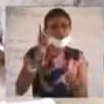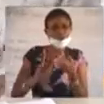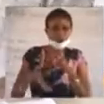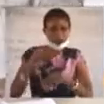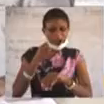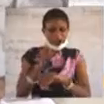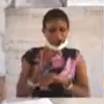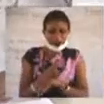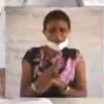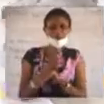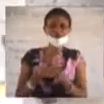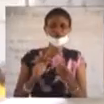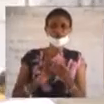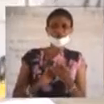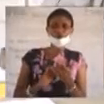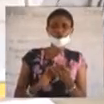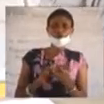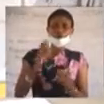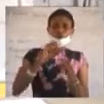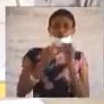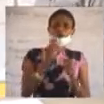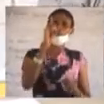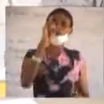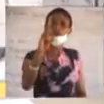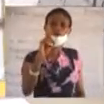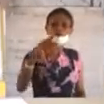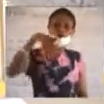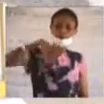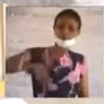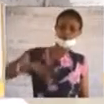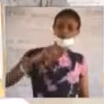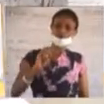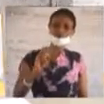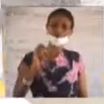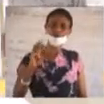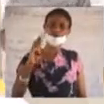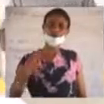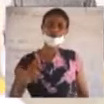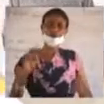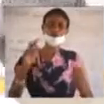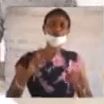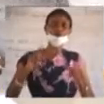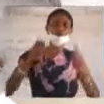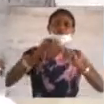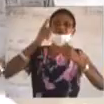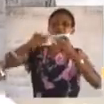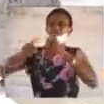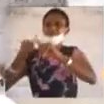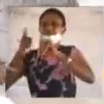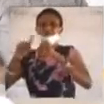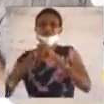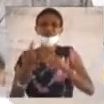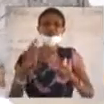So let's look at some of the causes of drug abuse. Some of the